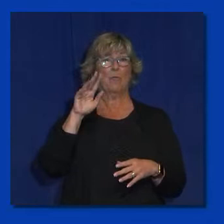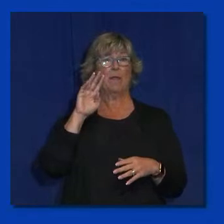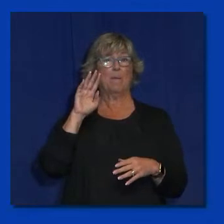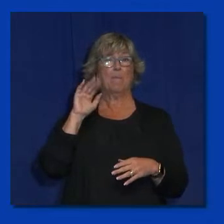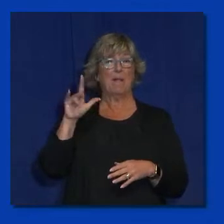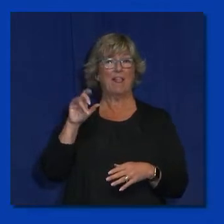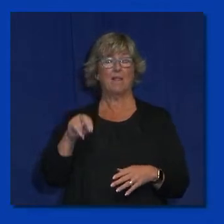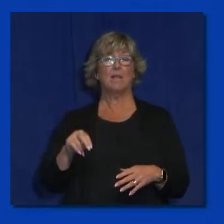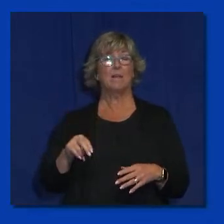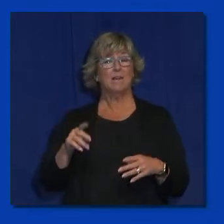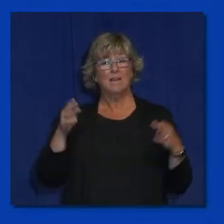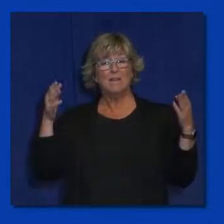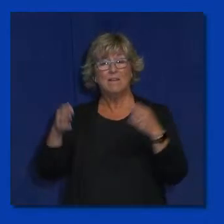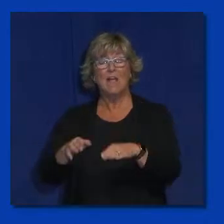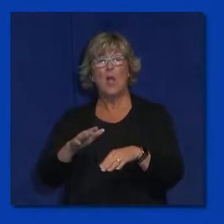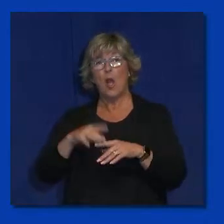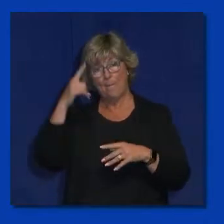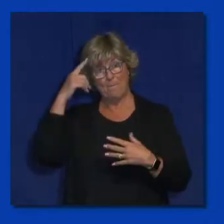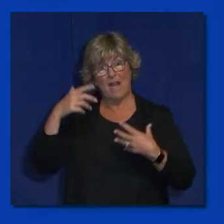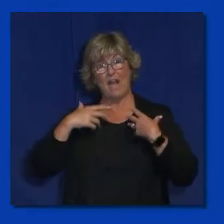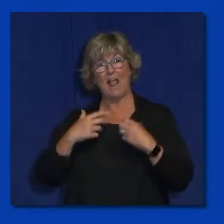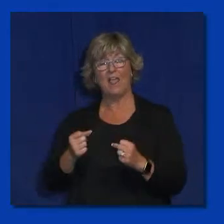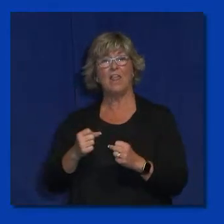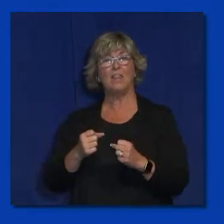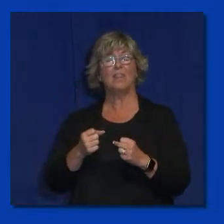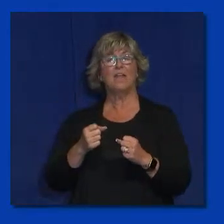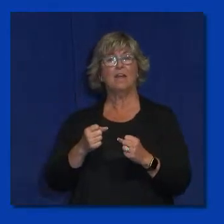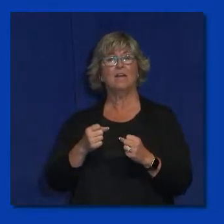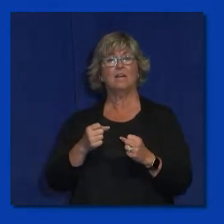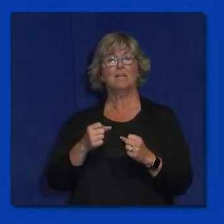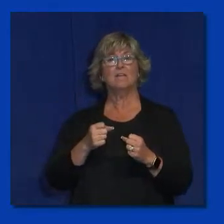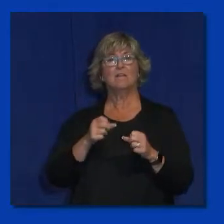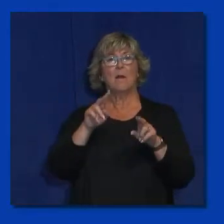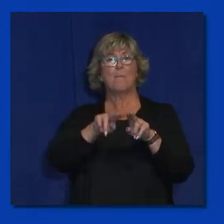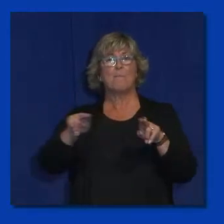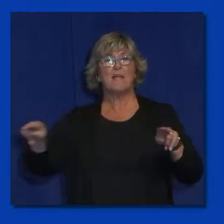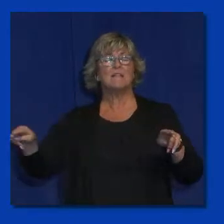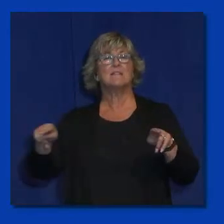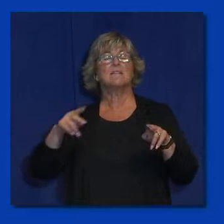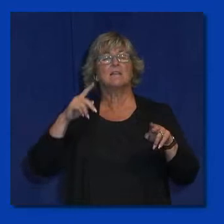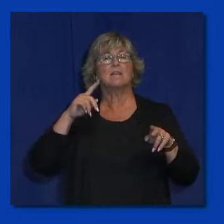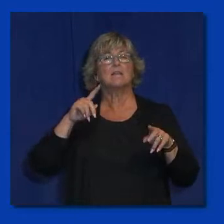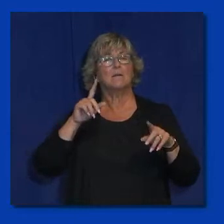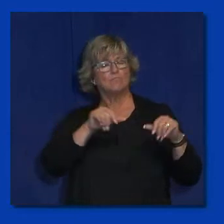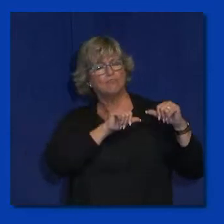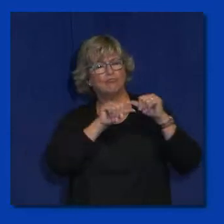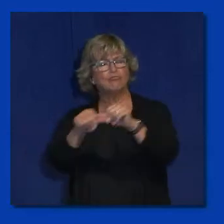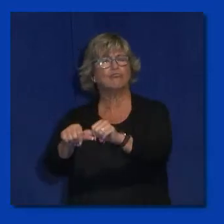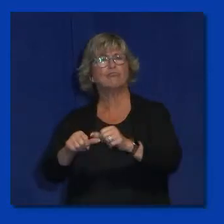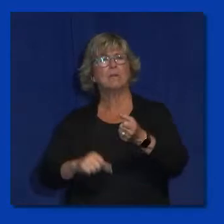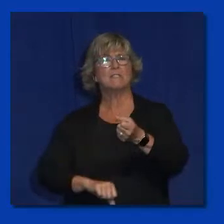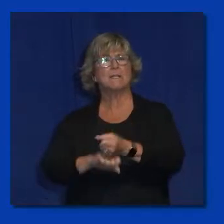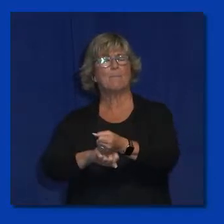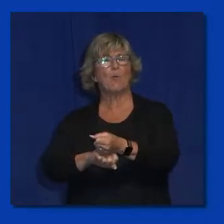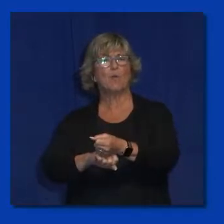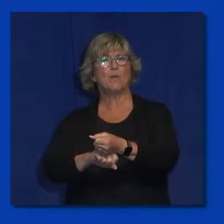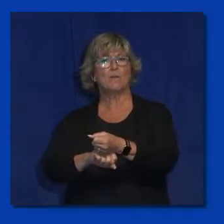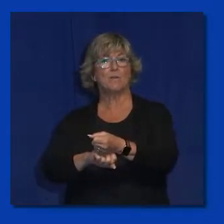specific to mental health beds. This is unprecedented support, not just one time, ongoing support. And